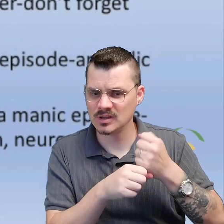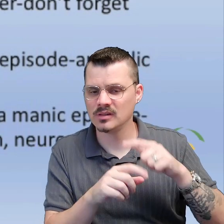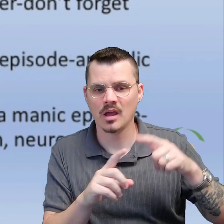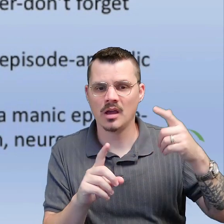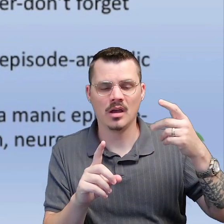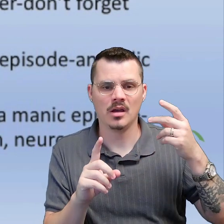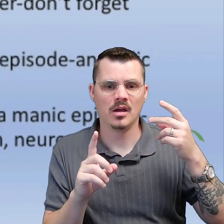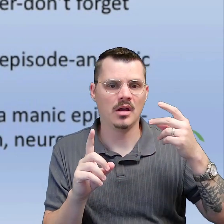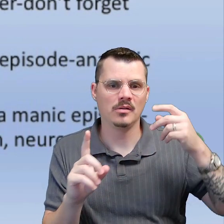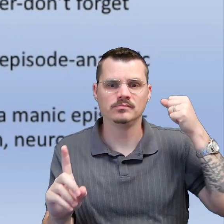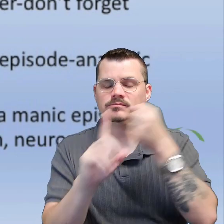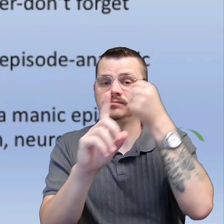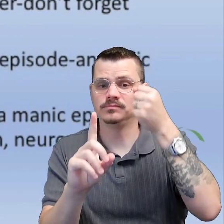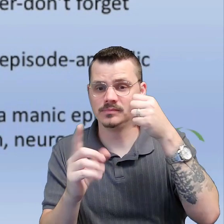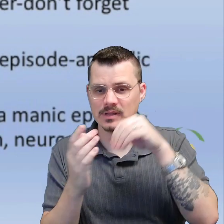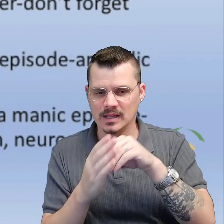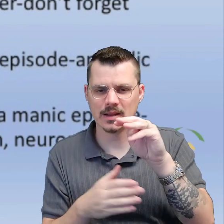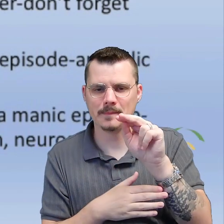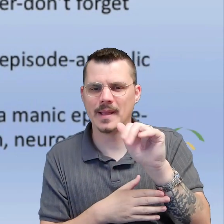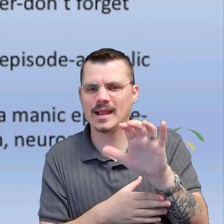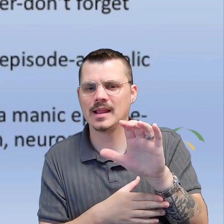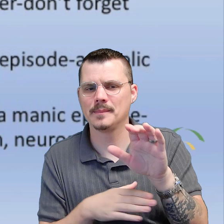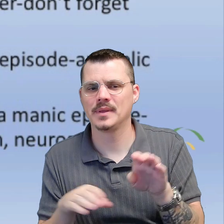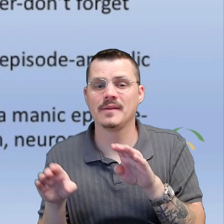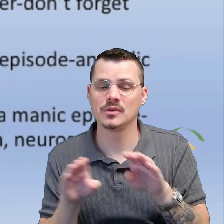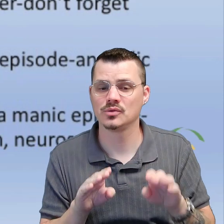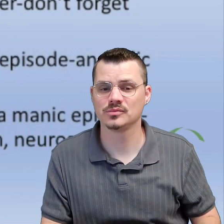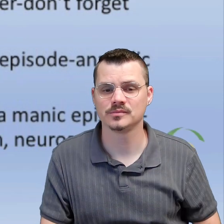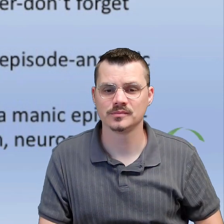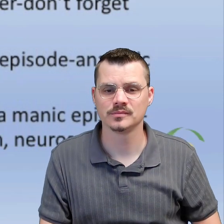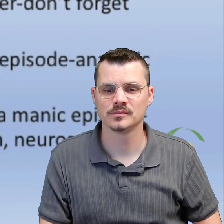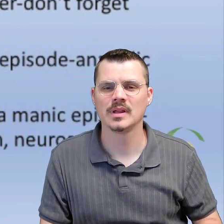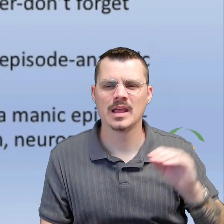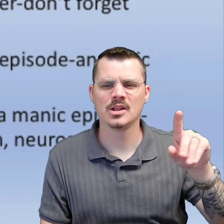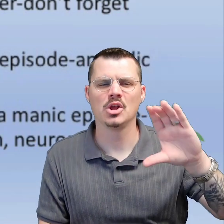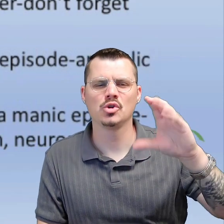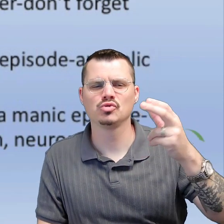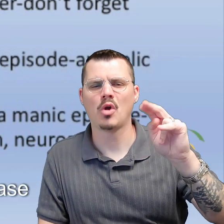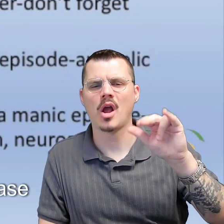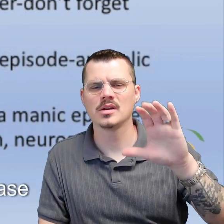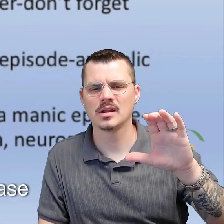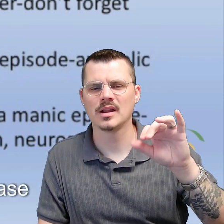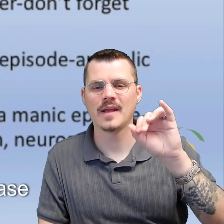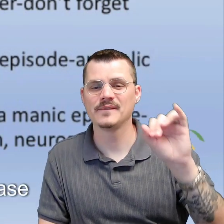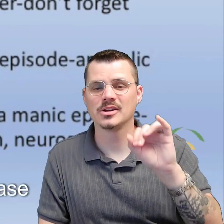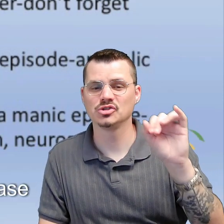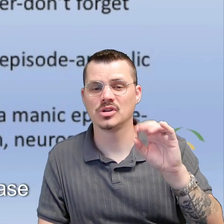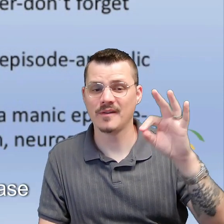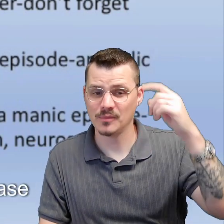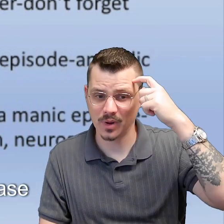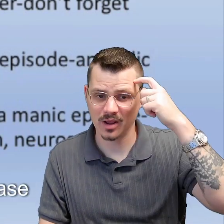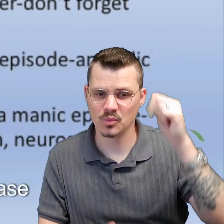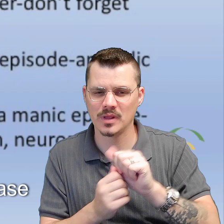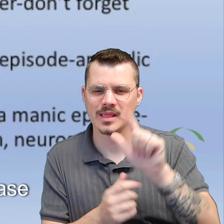suddenly manifest in terms of manic behavior. And chronic infection of the brain